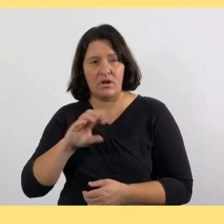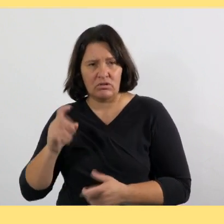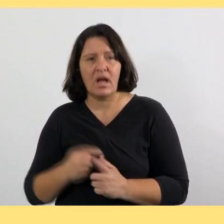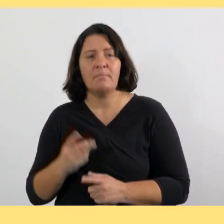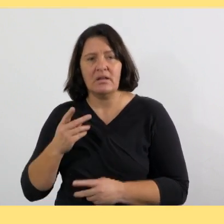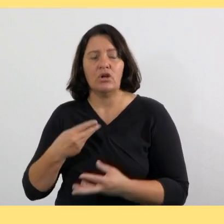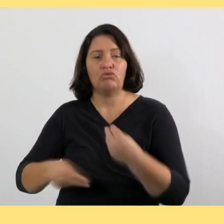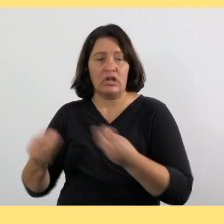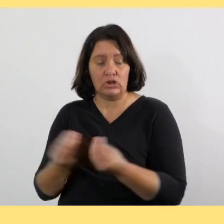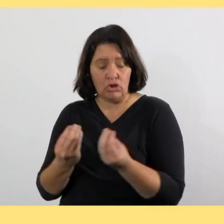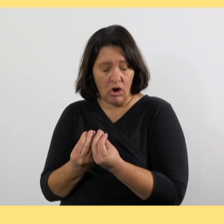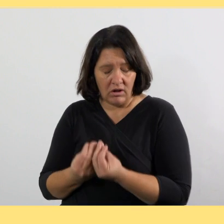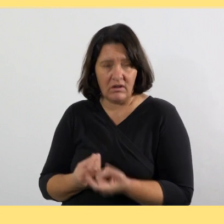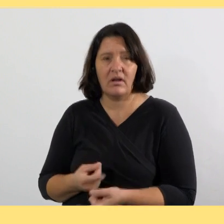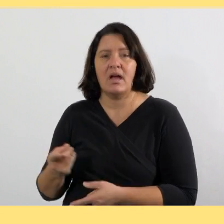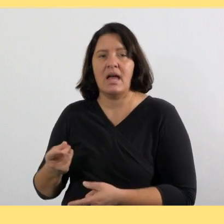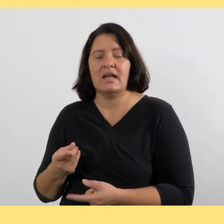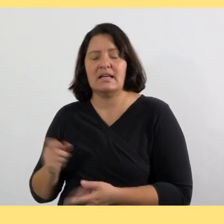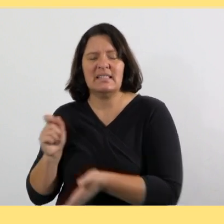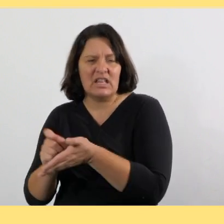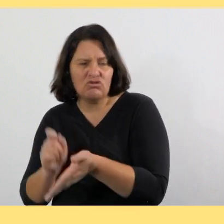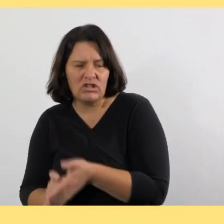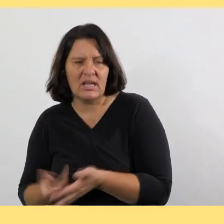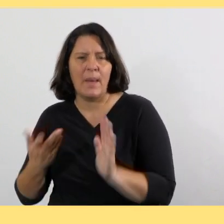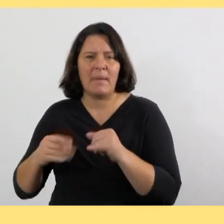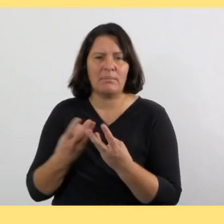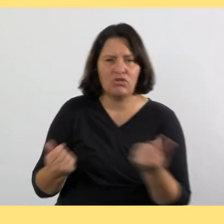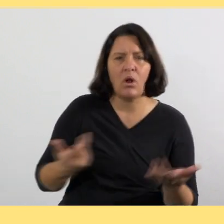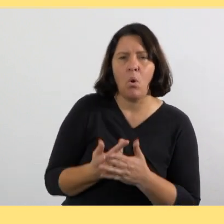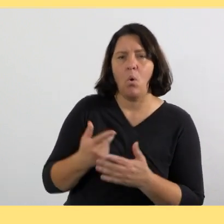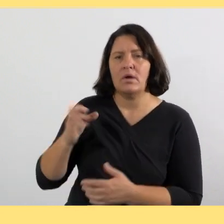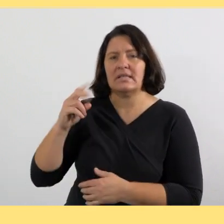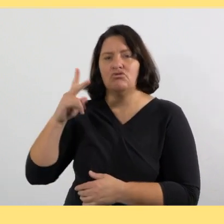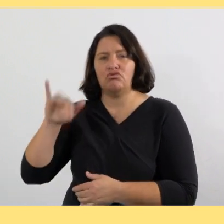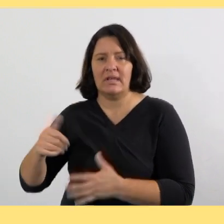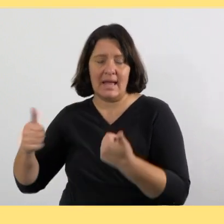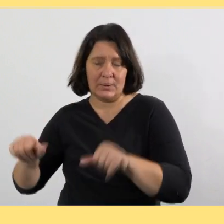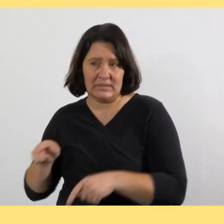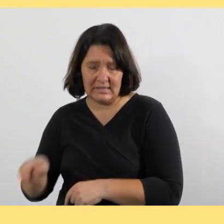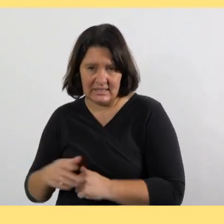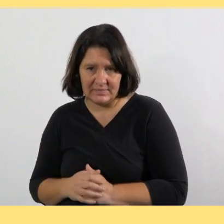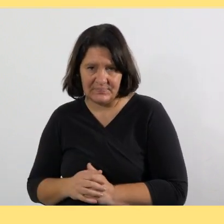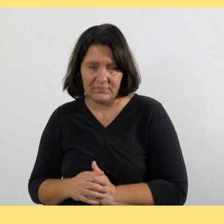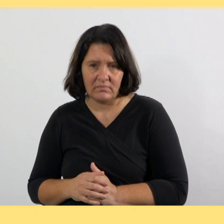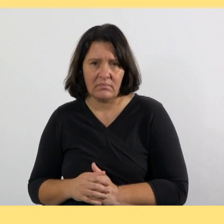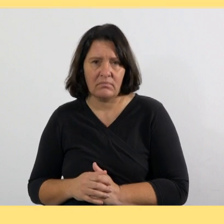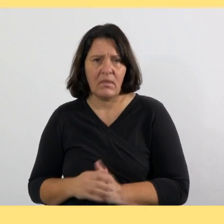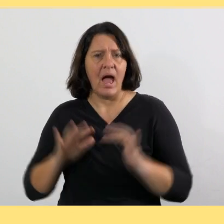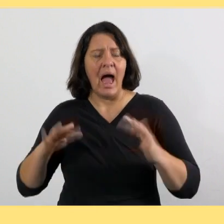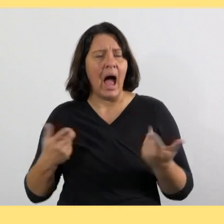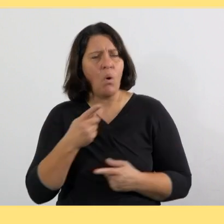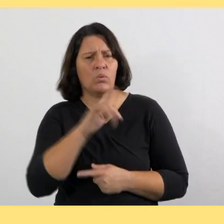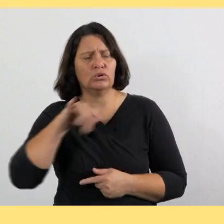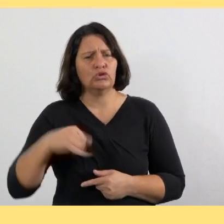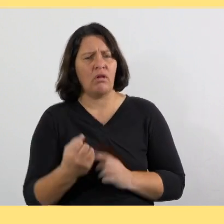here it is stationery, packing materials, and we also have sundry accounts over there. How will